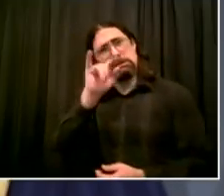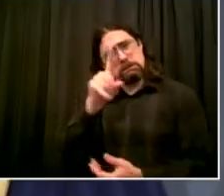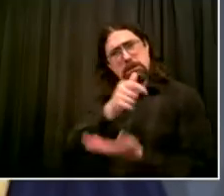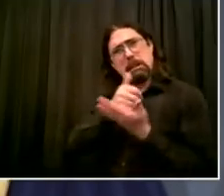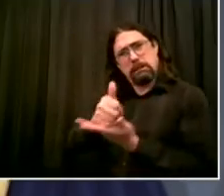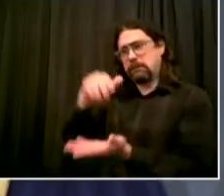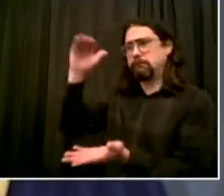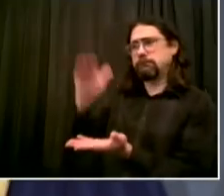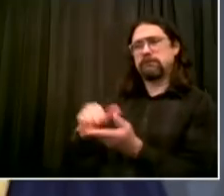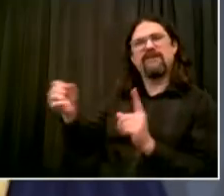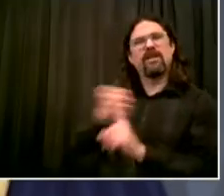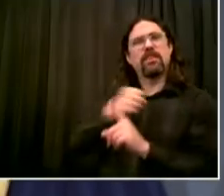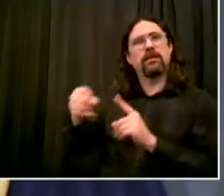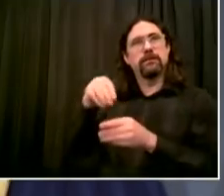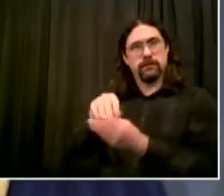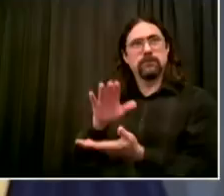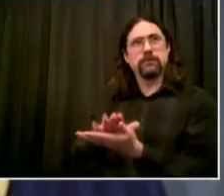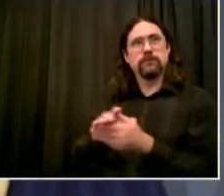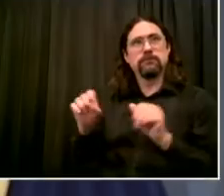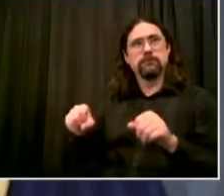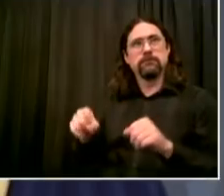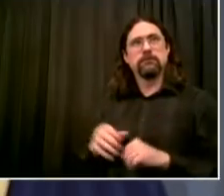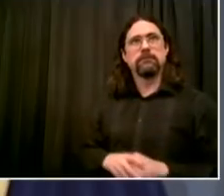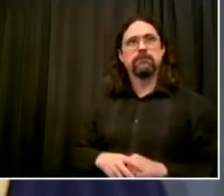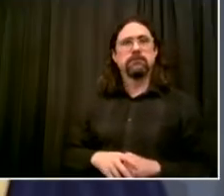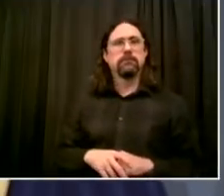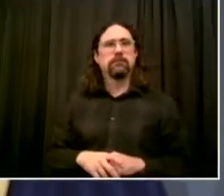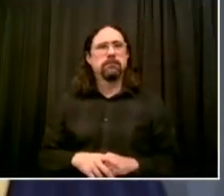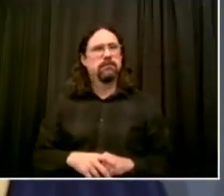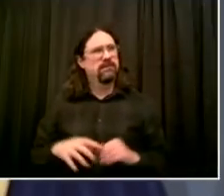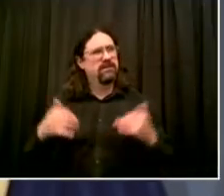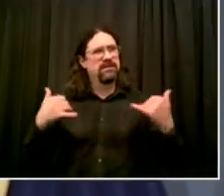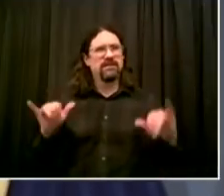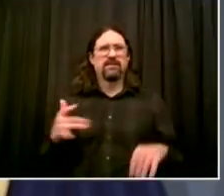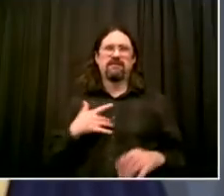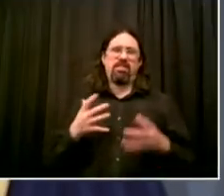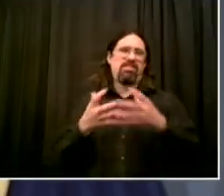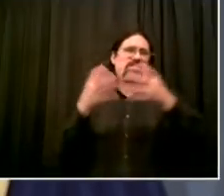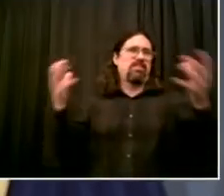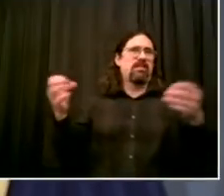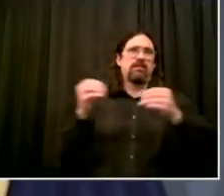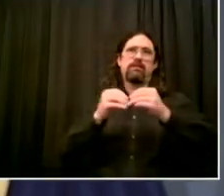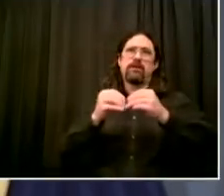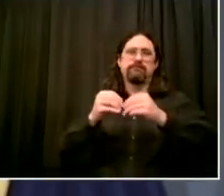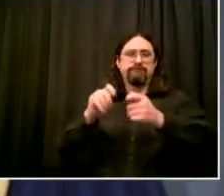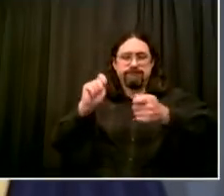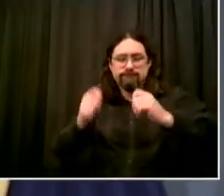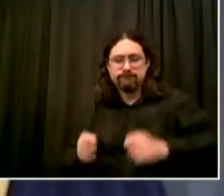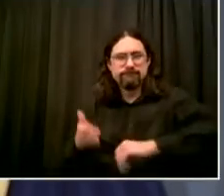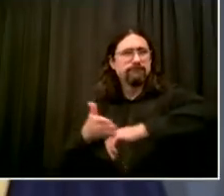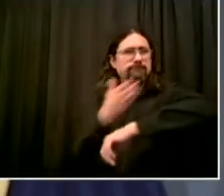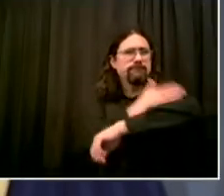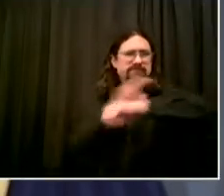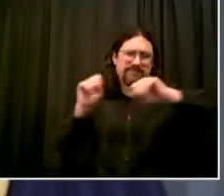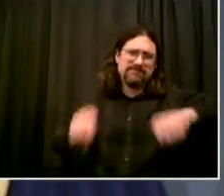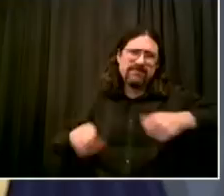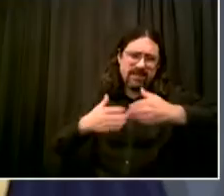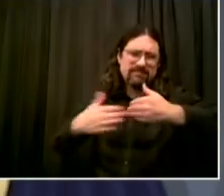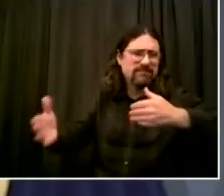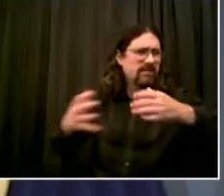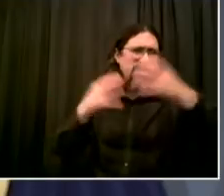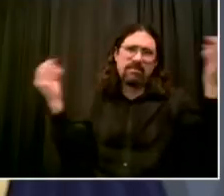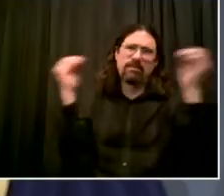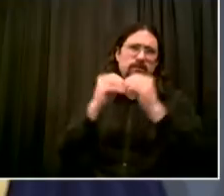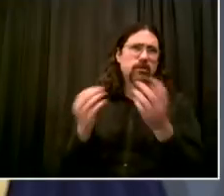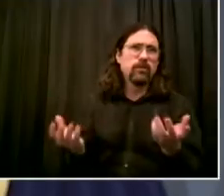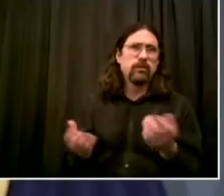unquestionably. In its current form, it still needs to create a paradigm for closer connection between the officers and the families and the